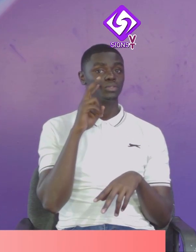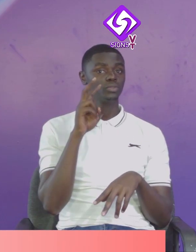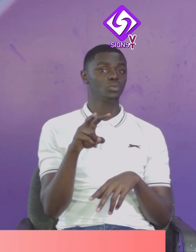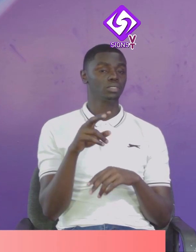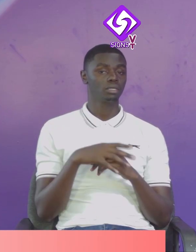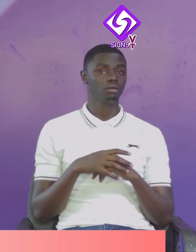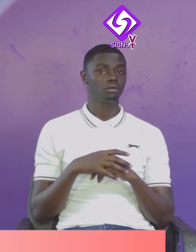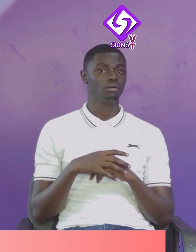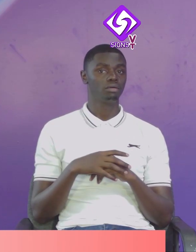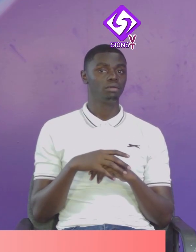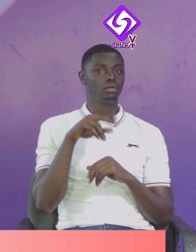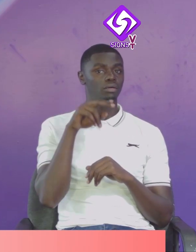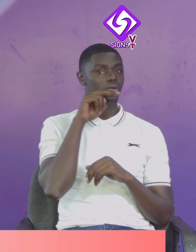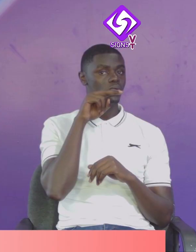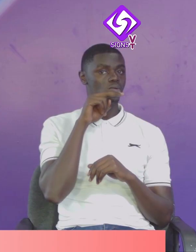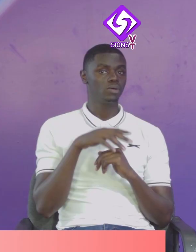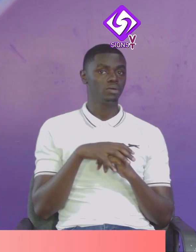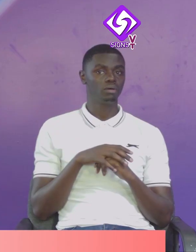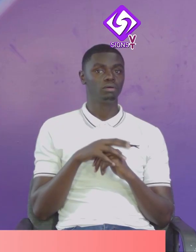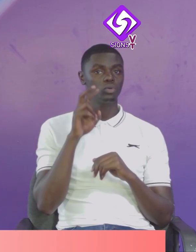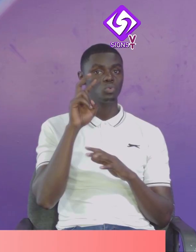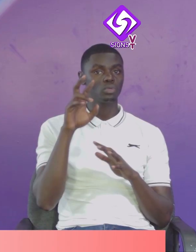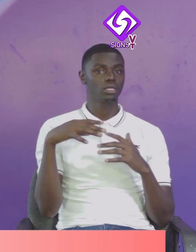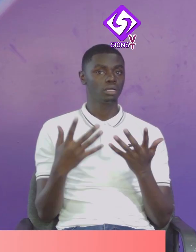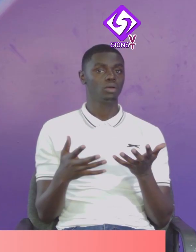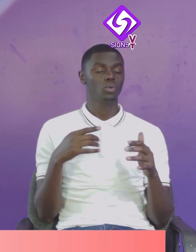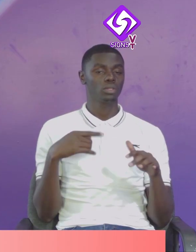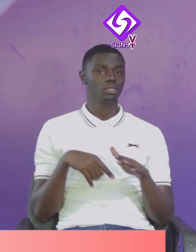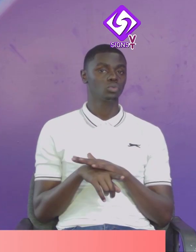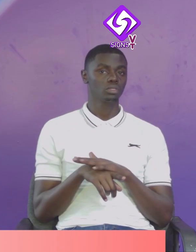of Nigeria. Back to back. He's looking at how they